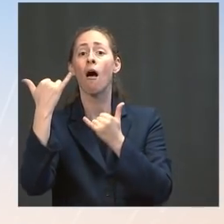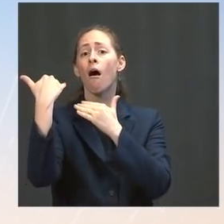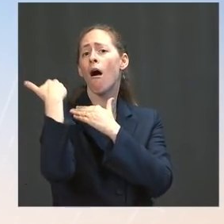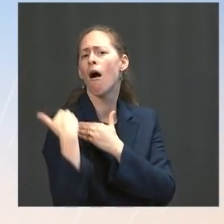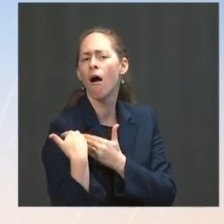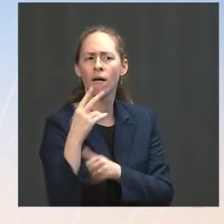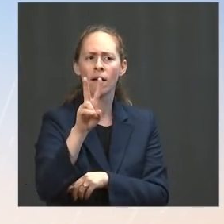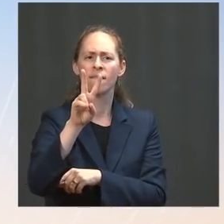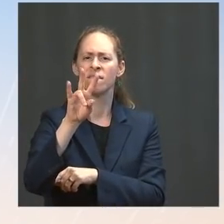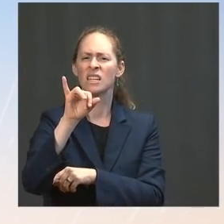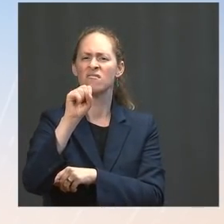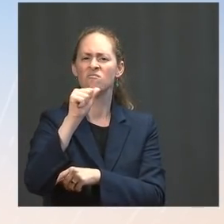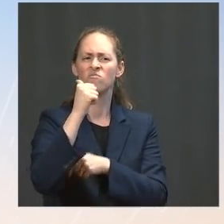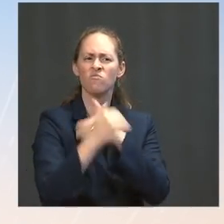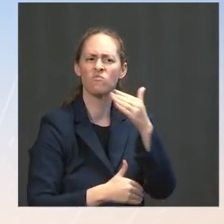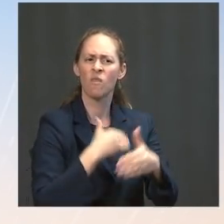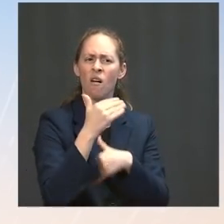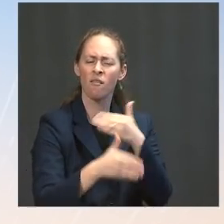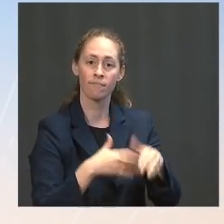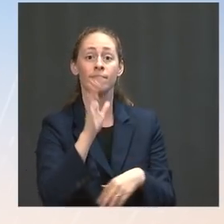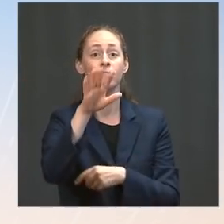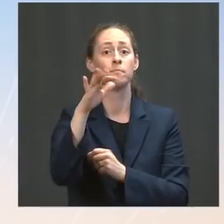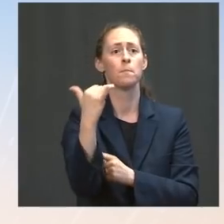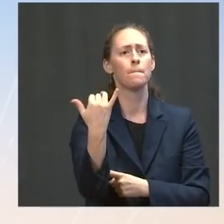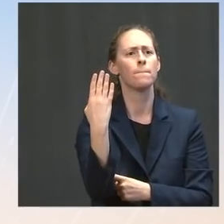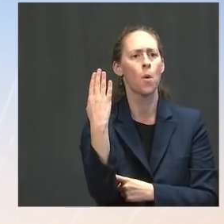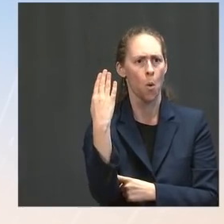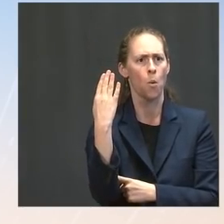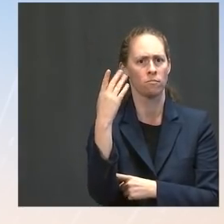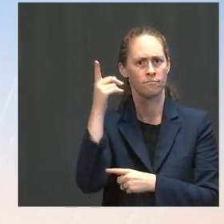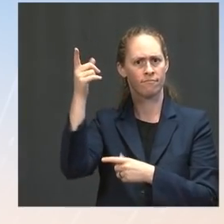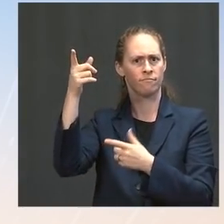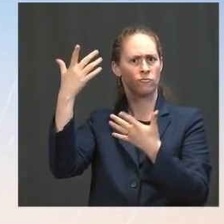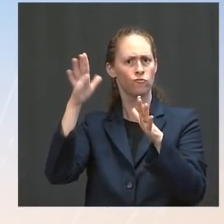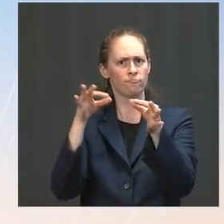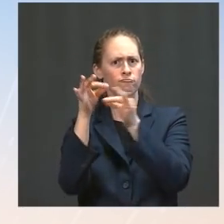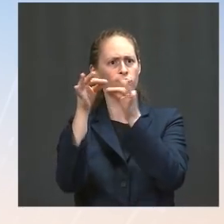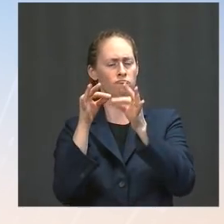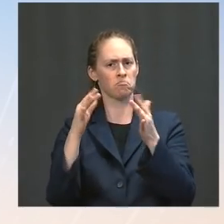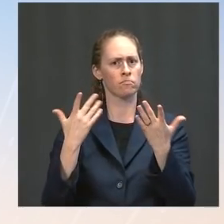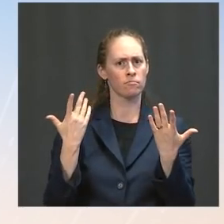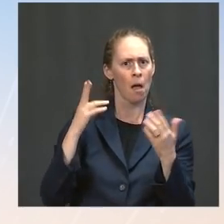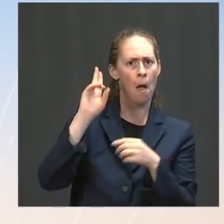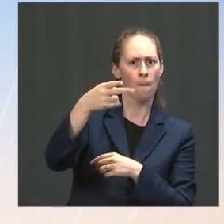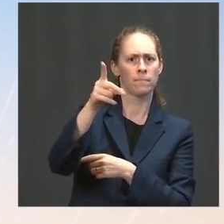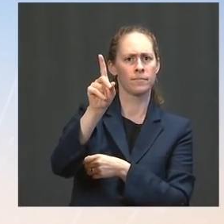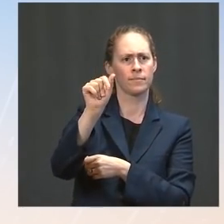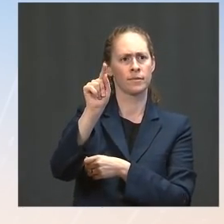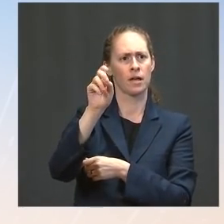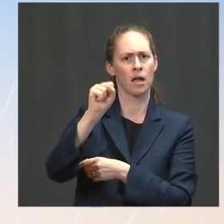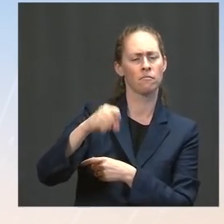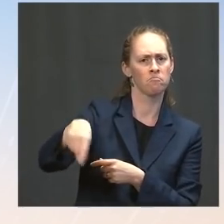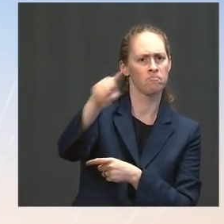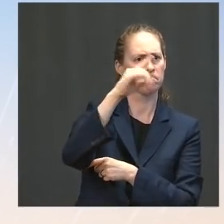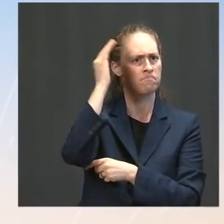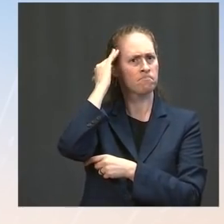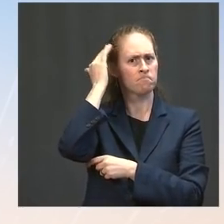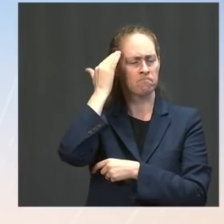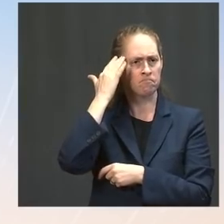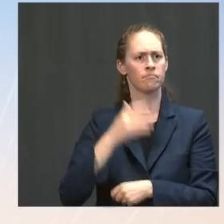to help facilitate this coordination? No, this is not a quid pro quo. We have laid out clearly what our expectations are about moving